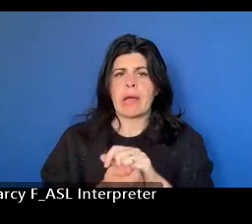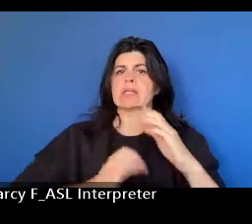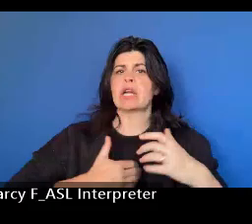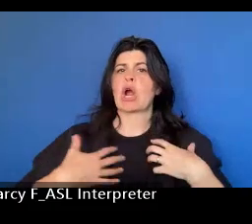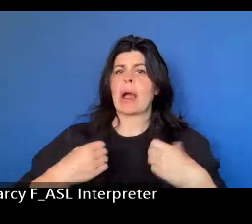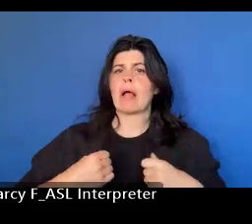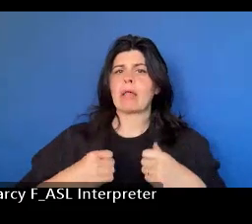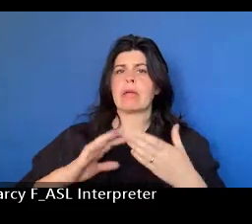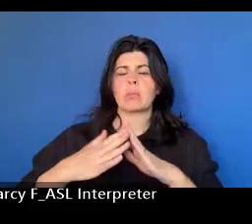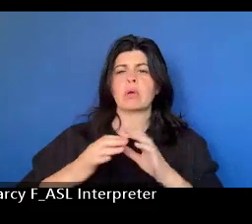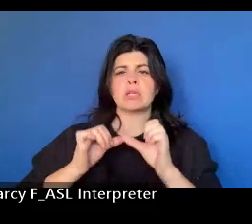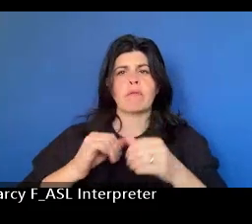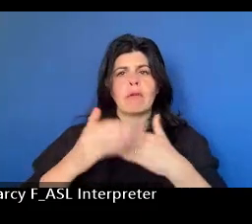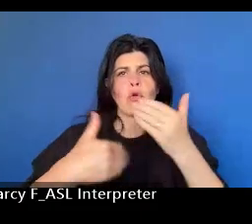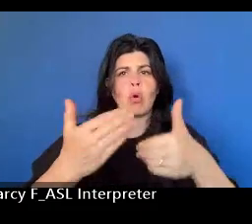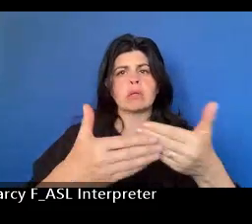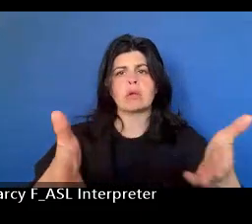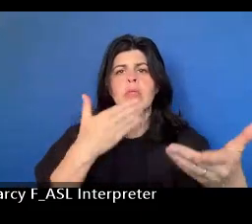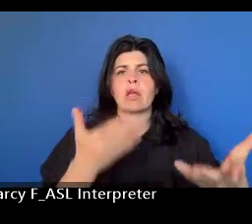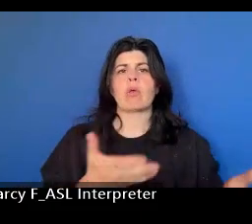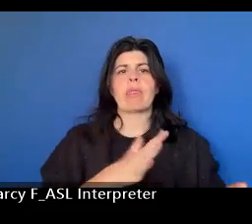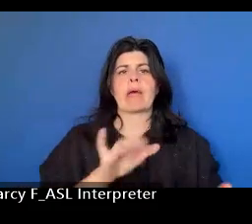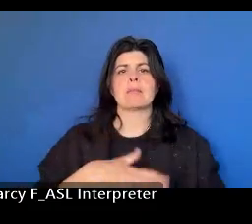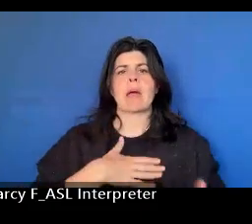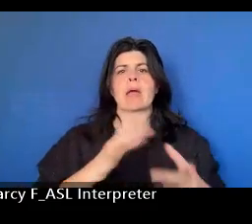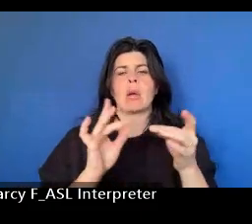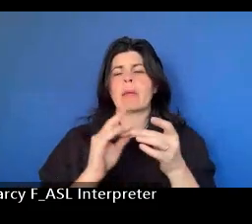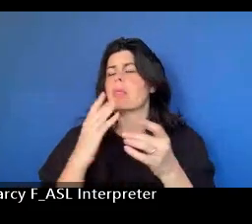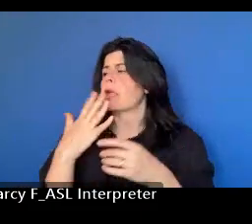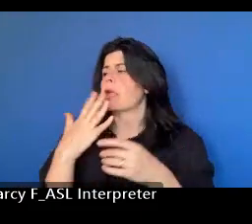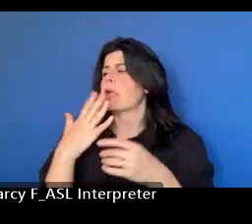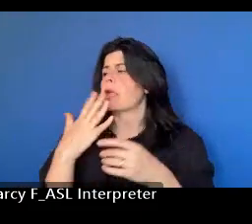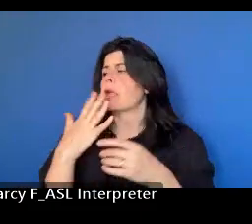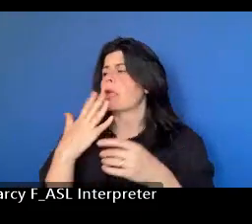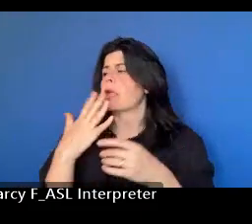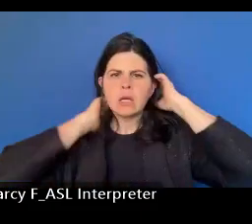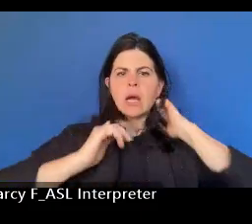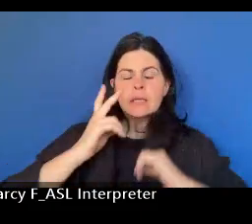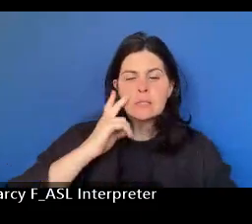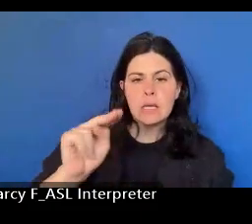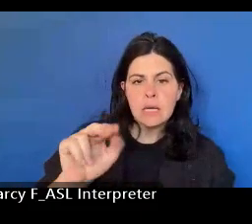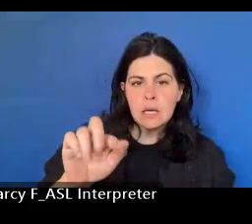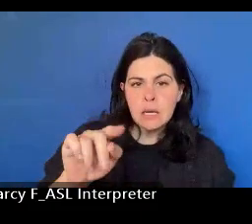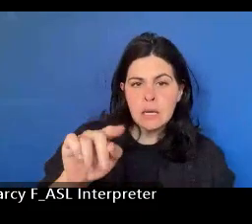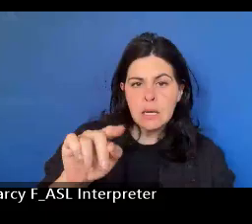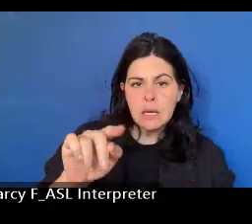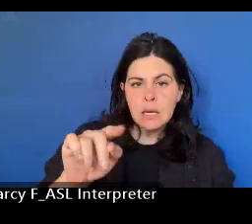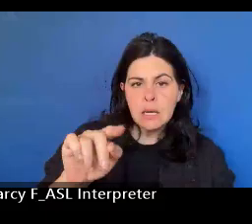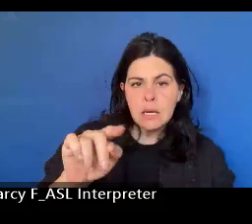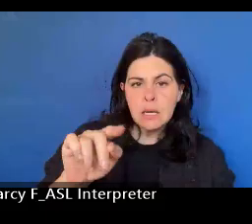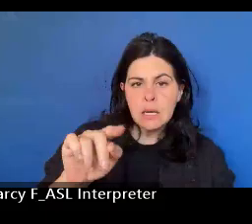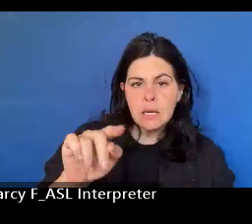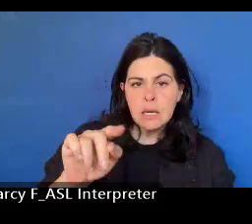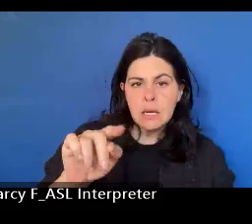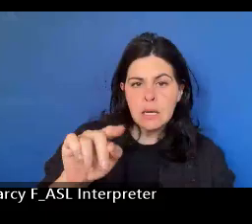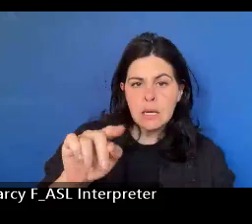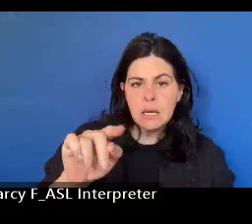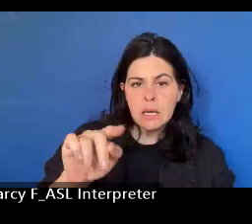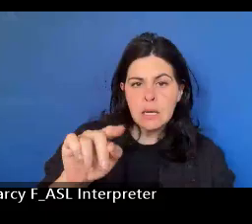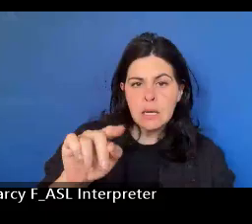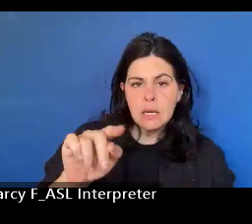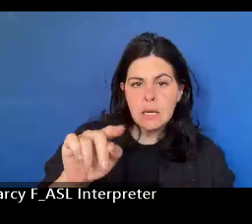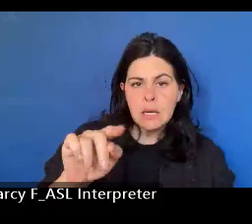comment. Thank you, Logan, very much. And it looks like Nate has joined us and maybe is going to be providing some information about some of the things